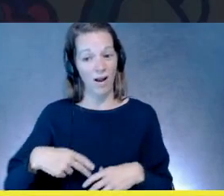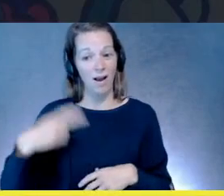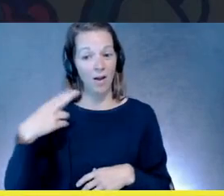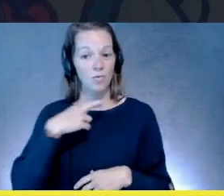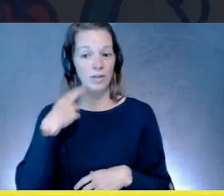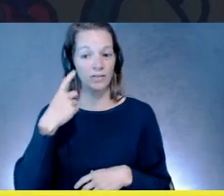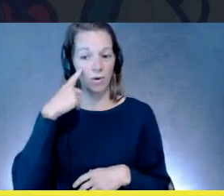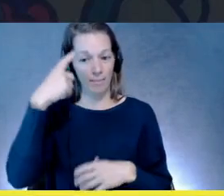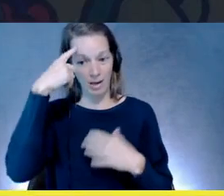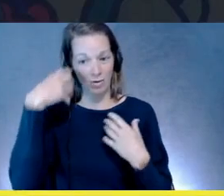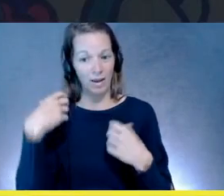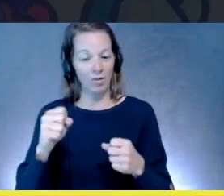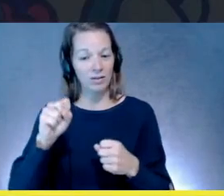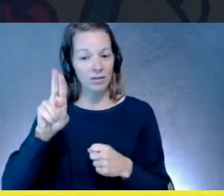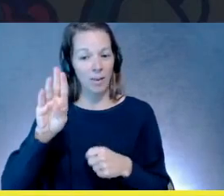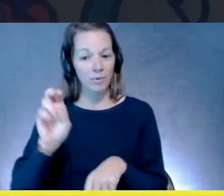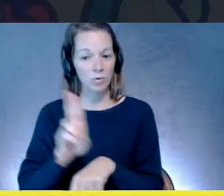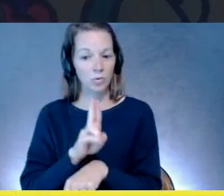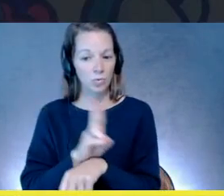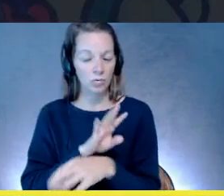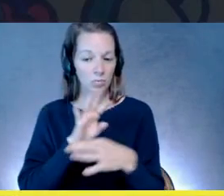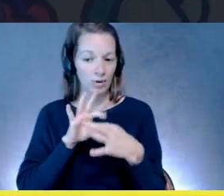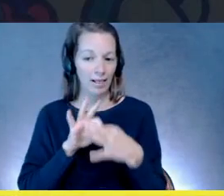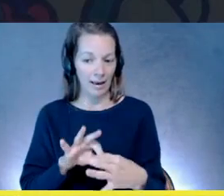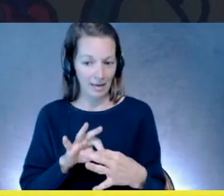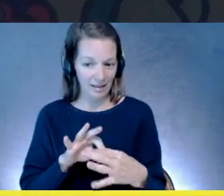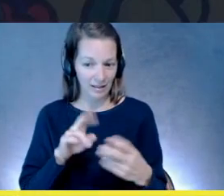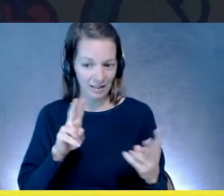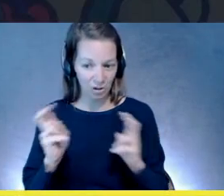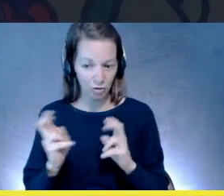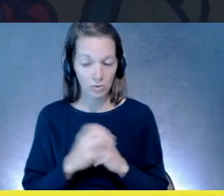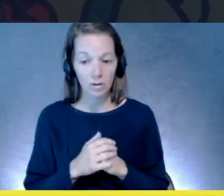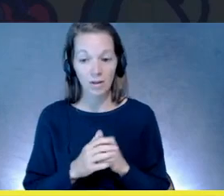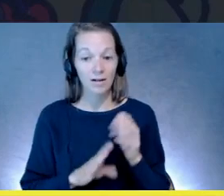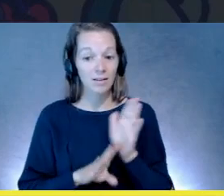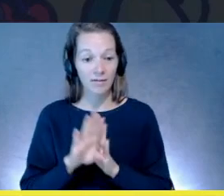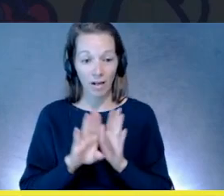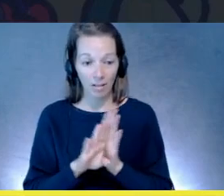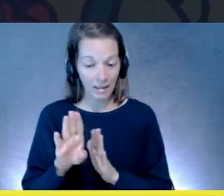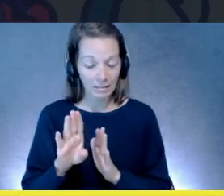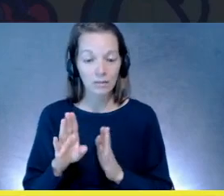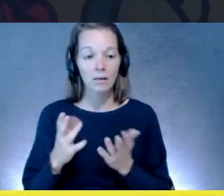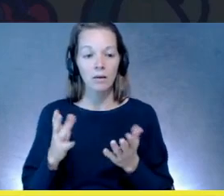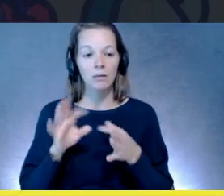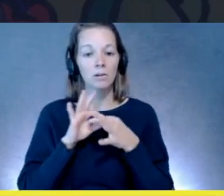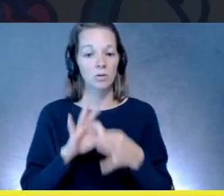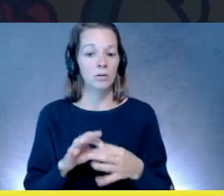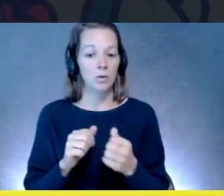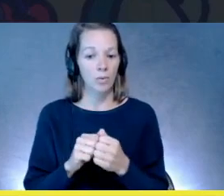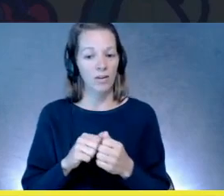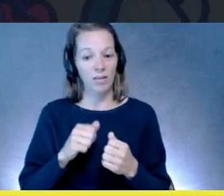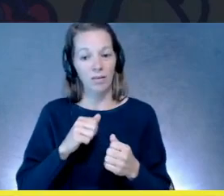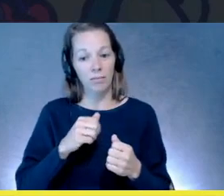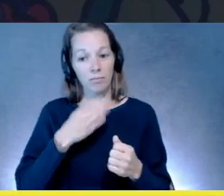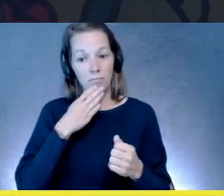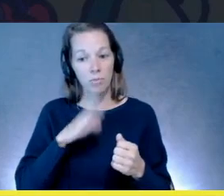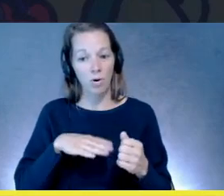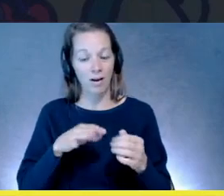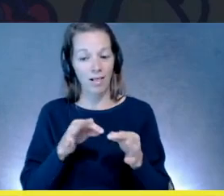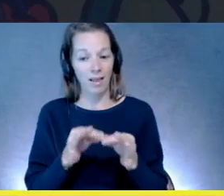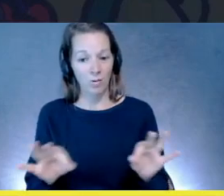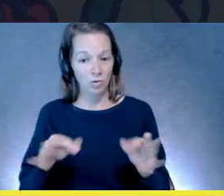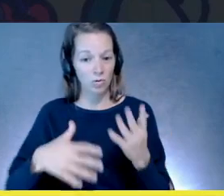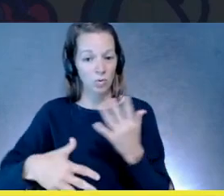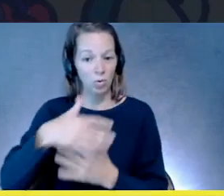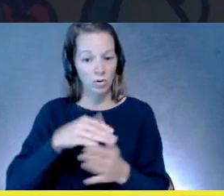health and substance use related conditions. The development of these conditions, of which are associated with poor language and social development outcomes